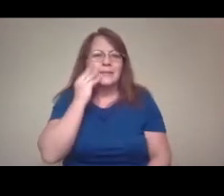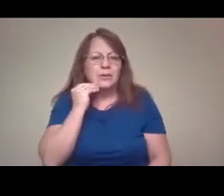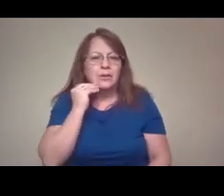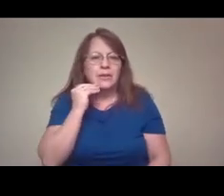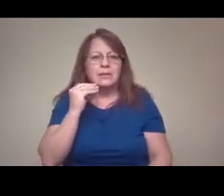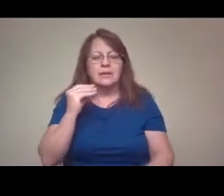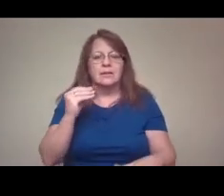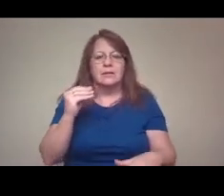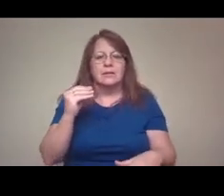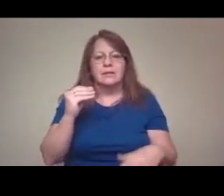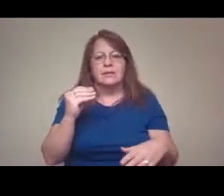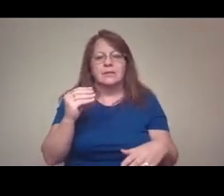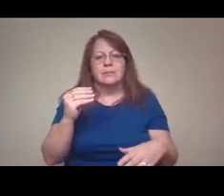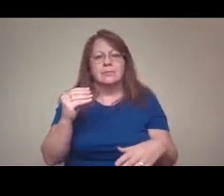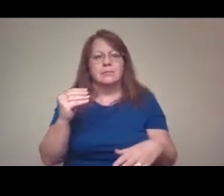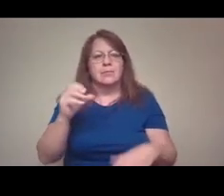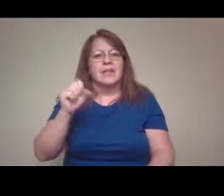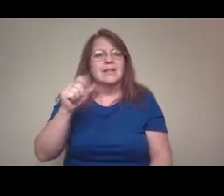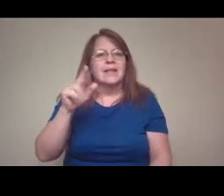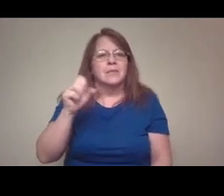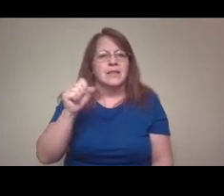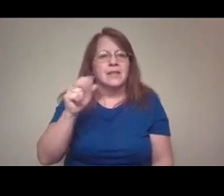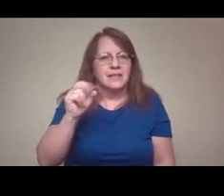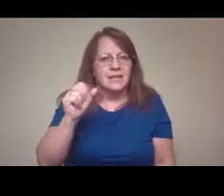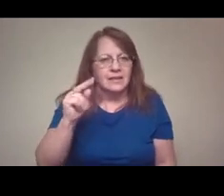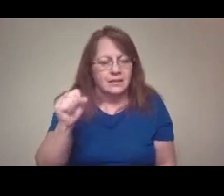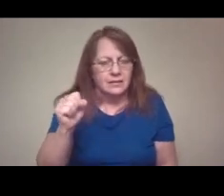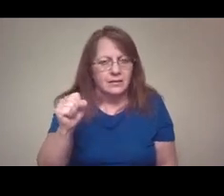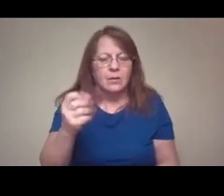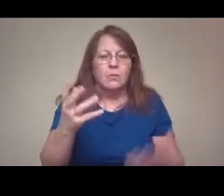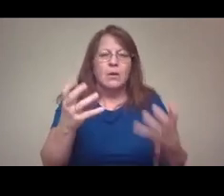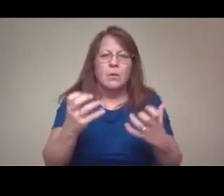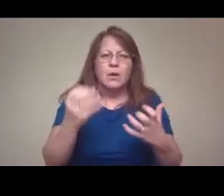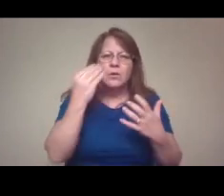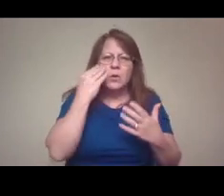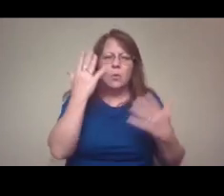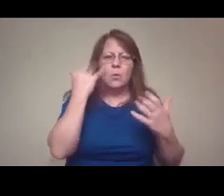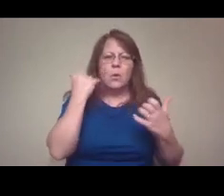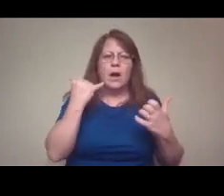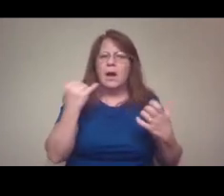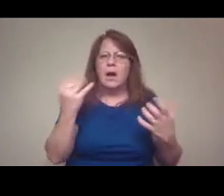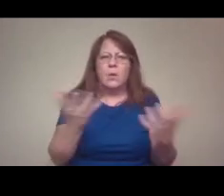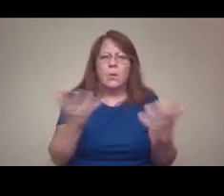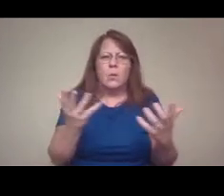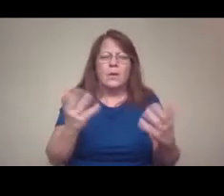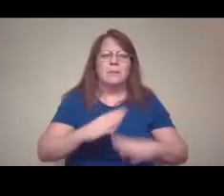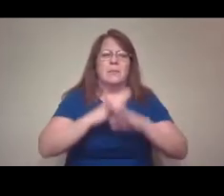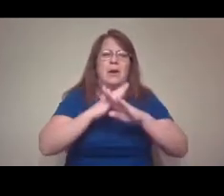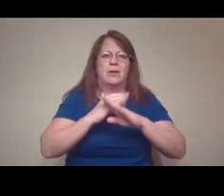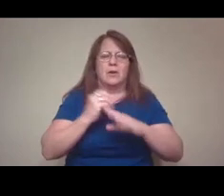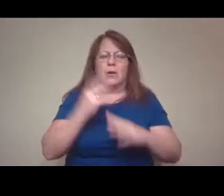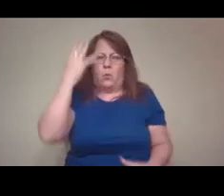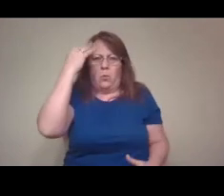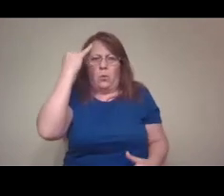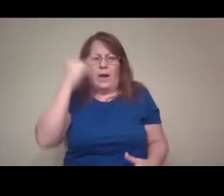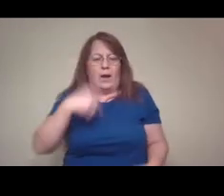health. So we really want to understand what some of those barriers are and why more youth may not be involved, so we can